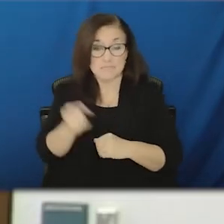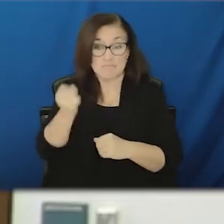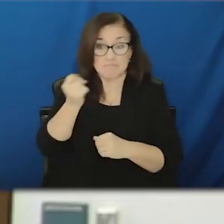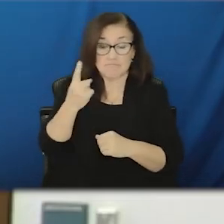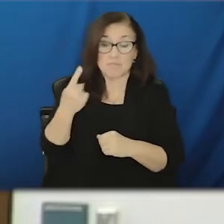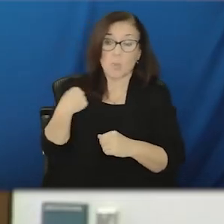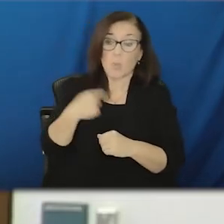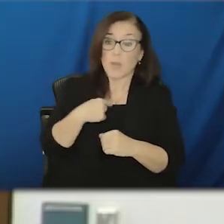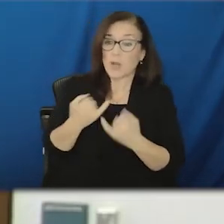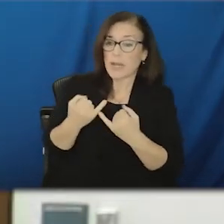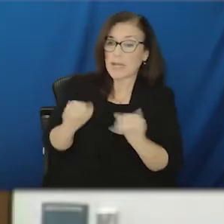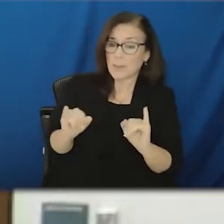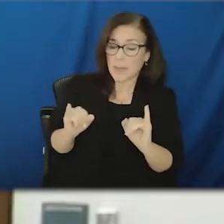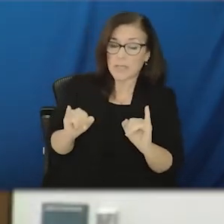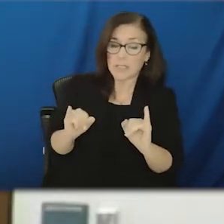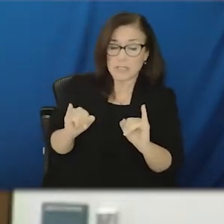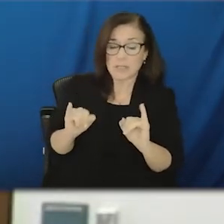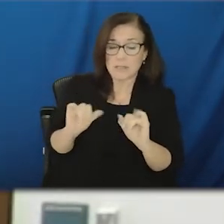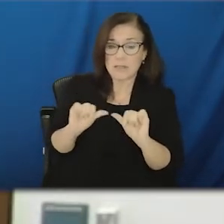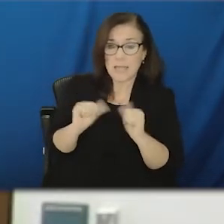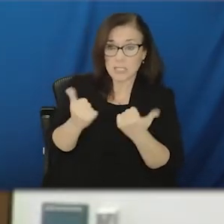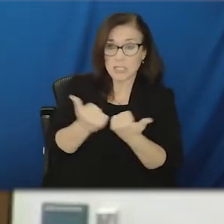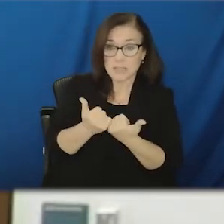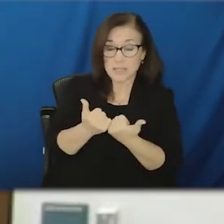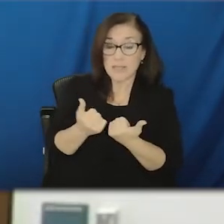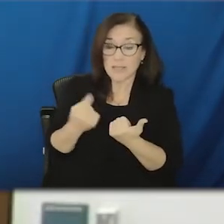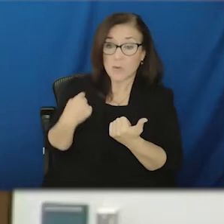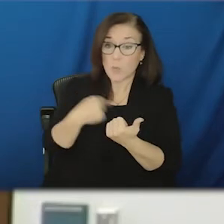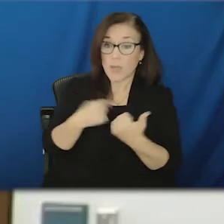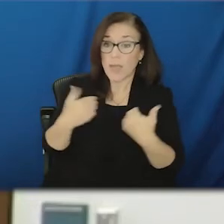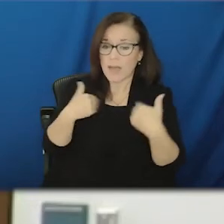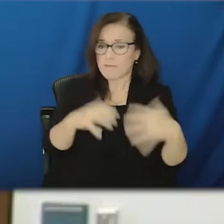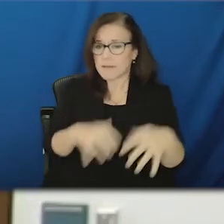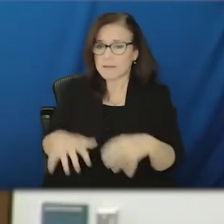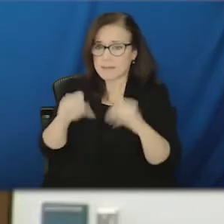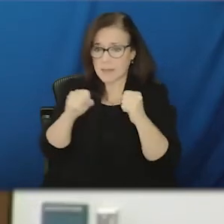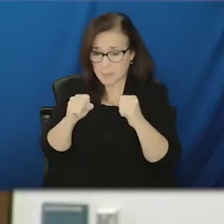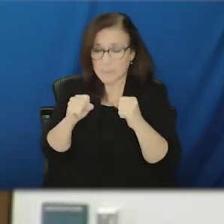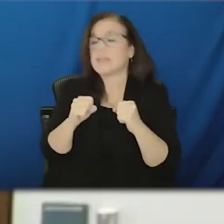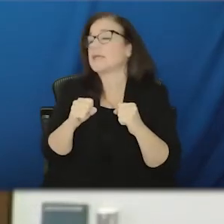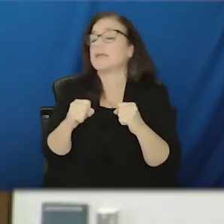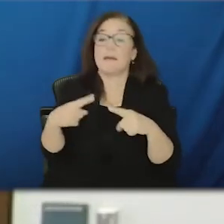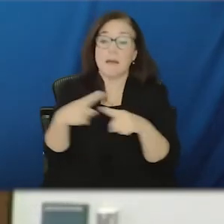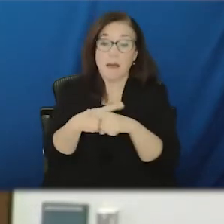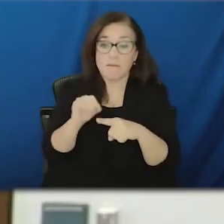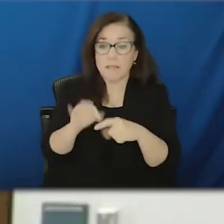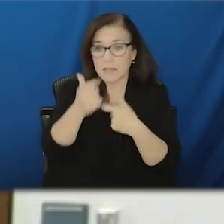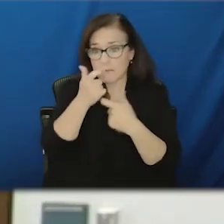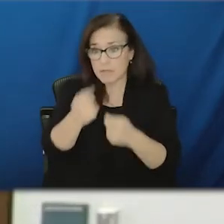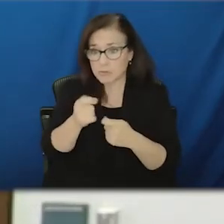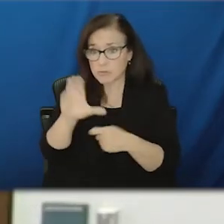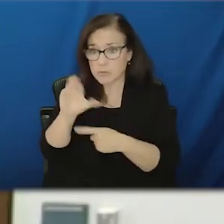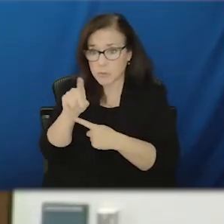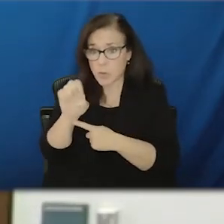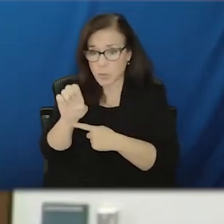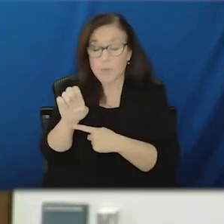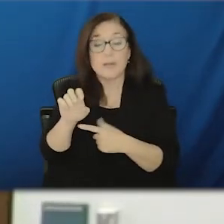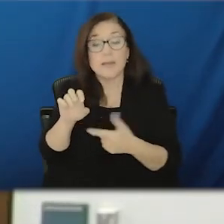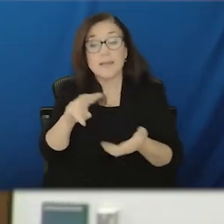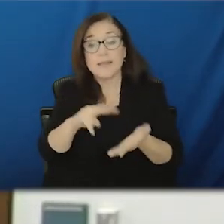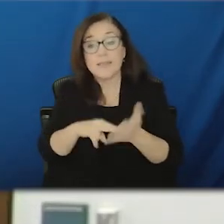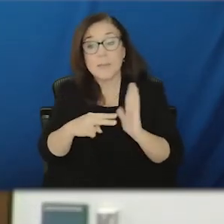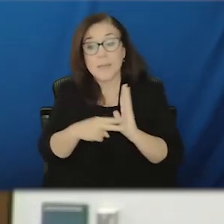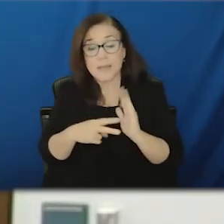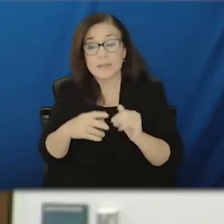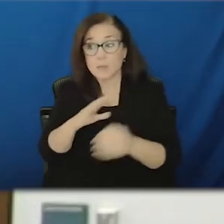agency that does have an adopted conflict of interest code. What that means is that we have positions